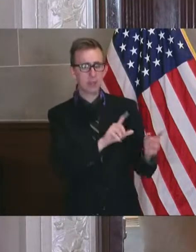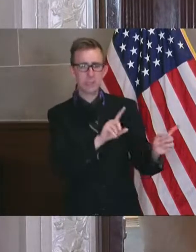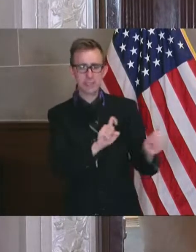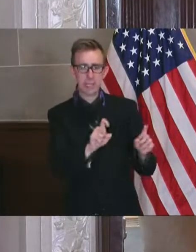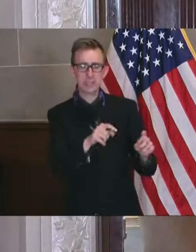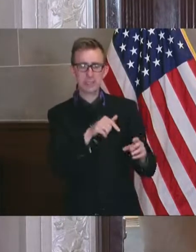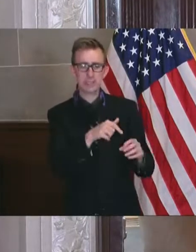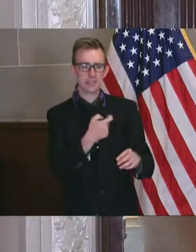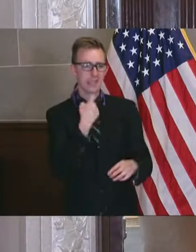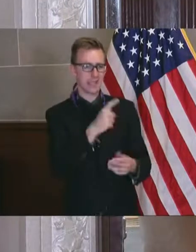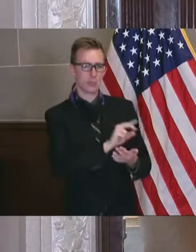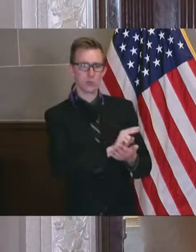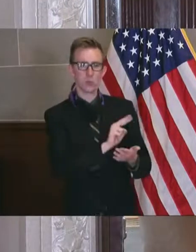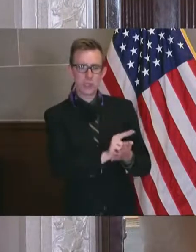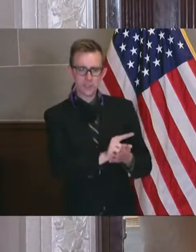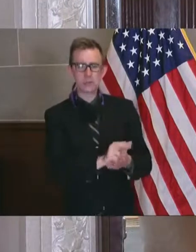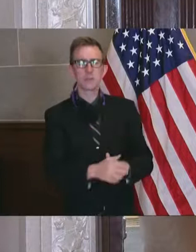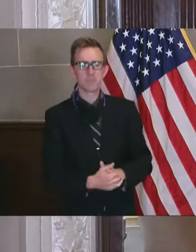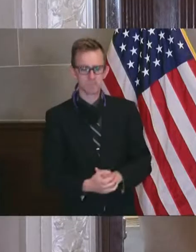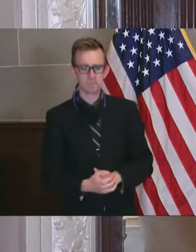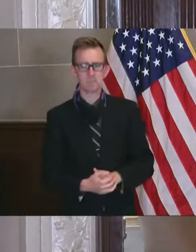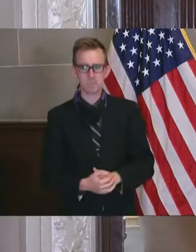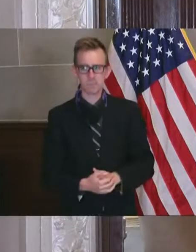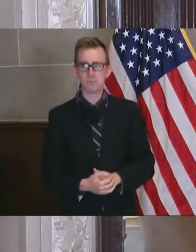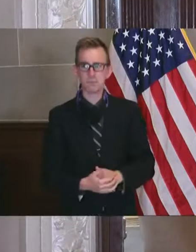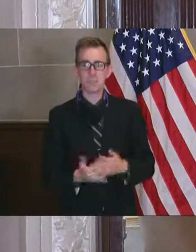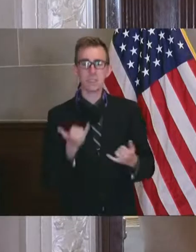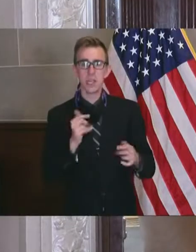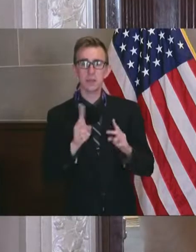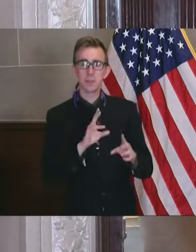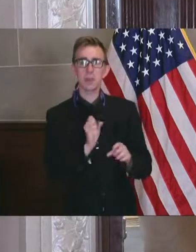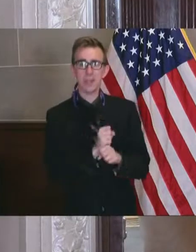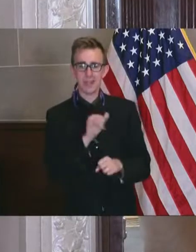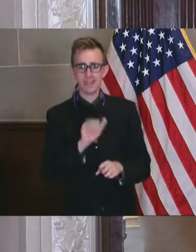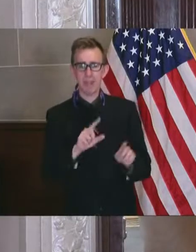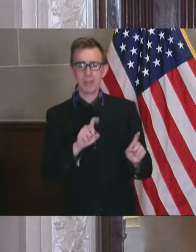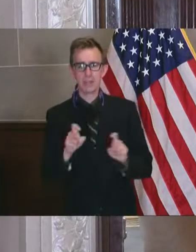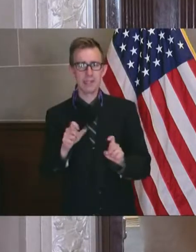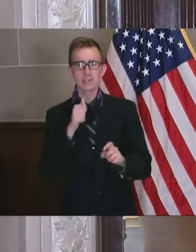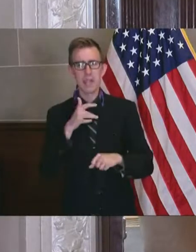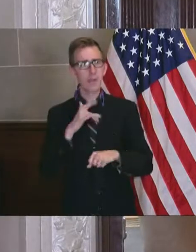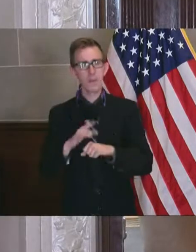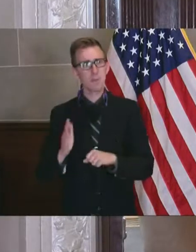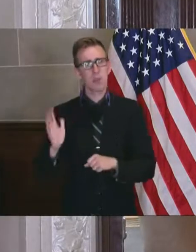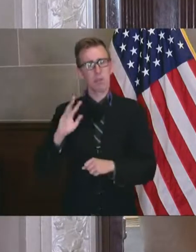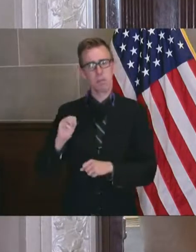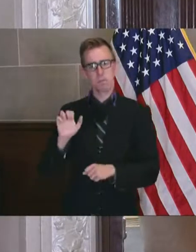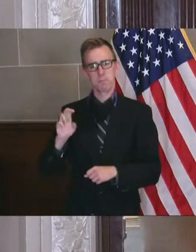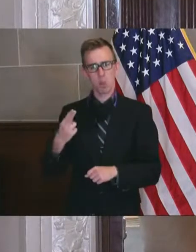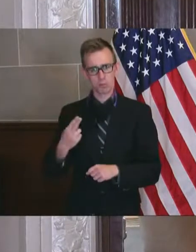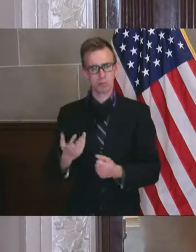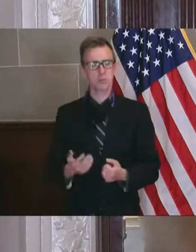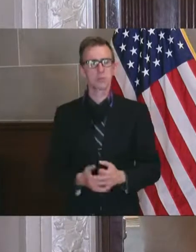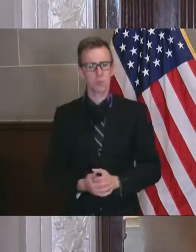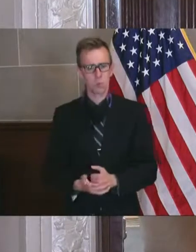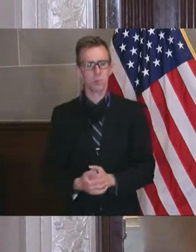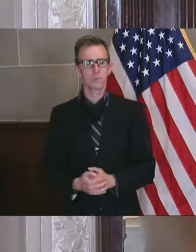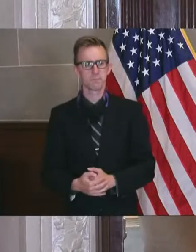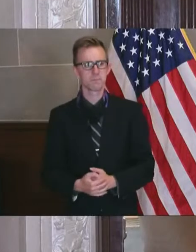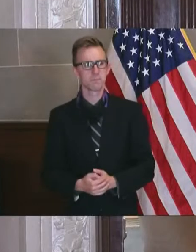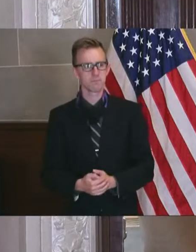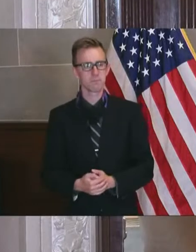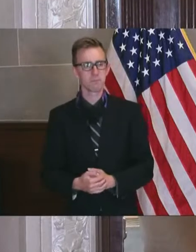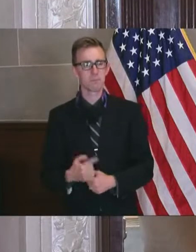the last 2 weeks, because now people are getting serological testing. It wasn't even available in March. So am